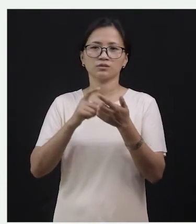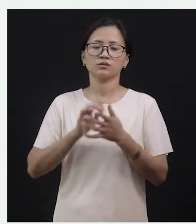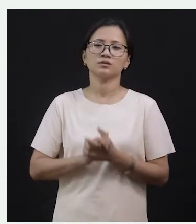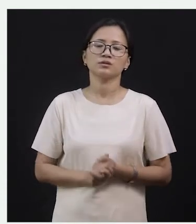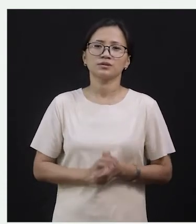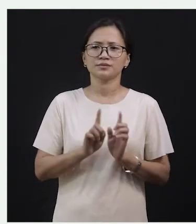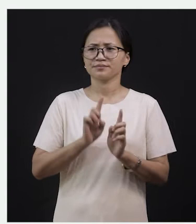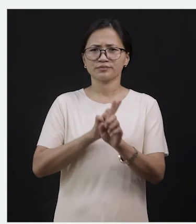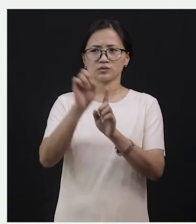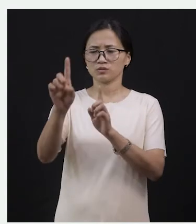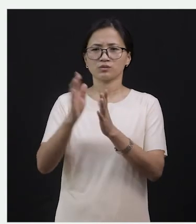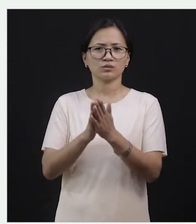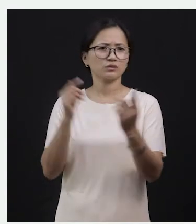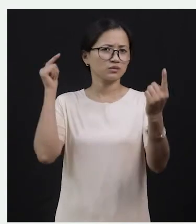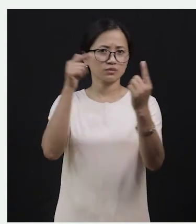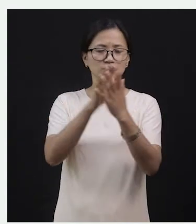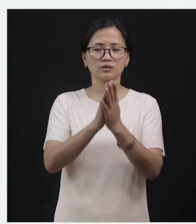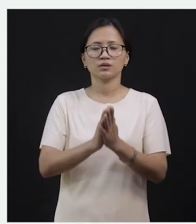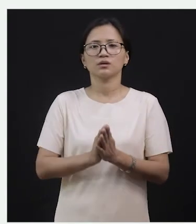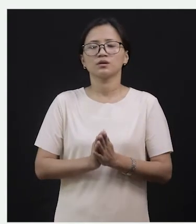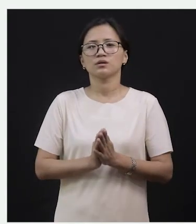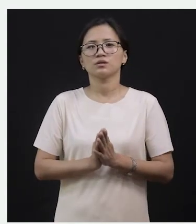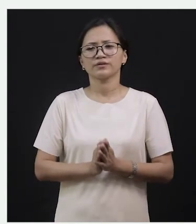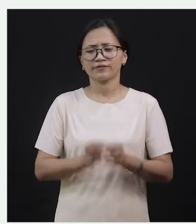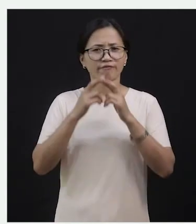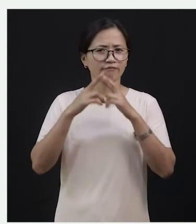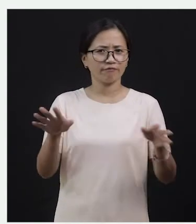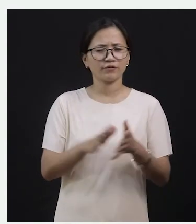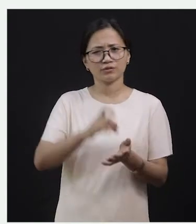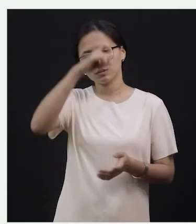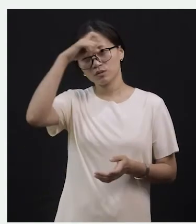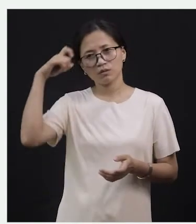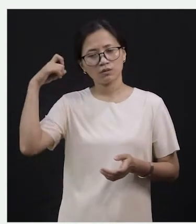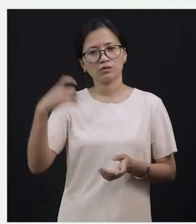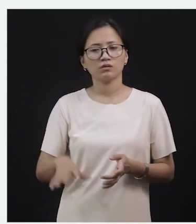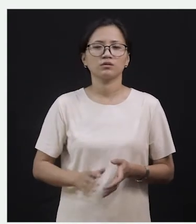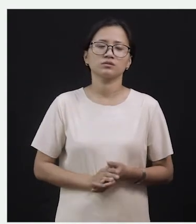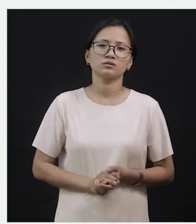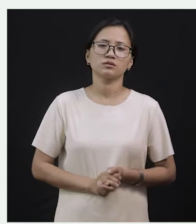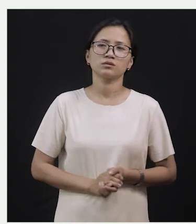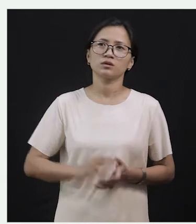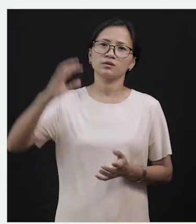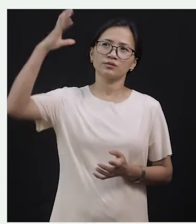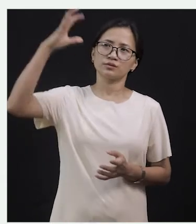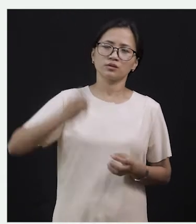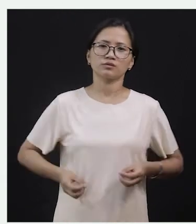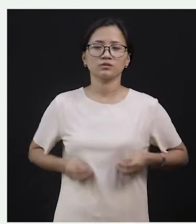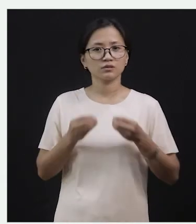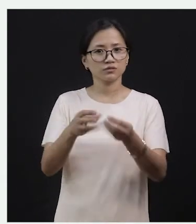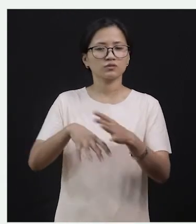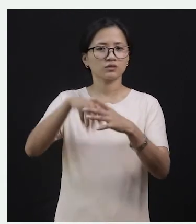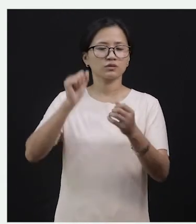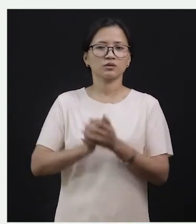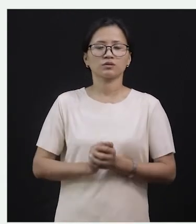are towards the equator, they are very hot. I've told you that the sun gives out light